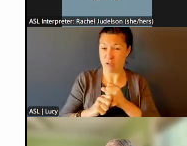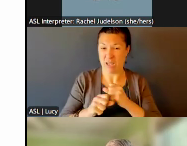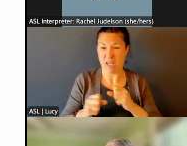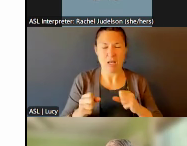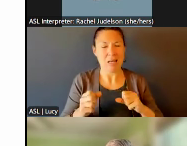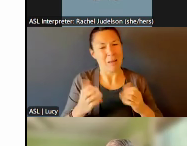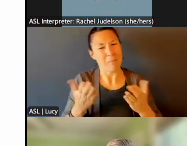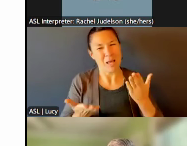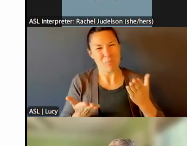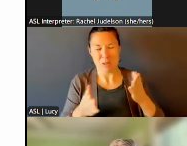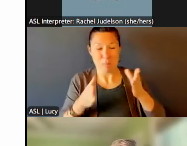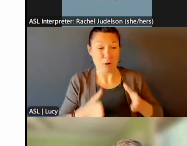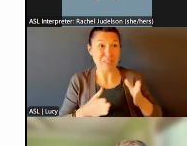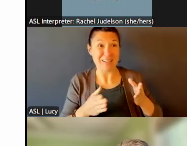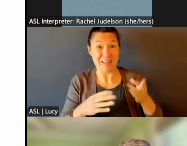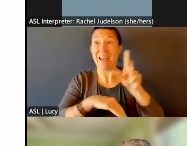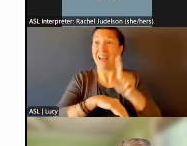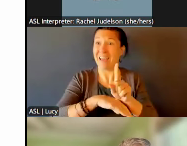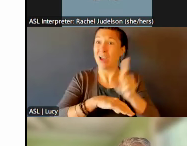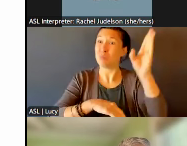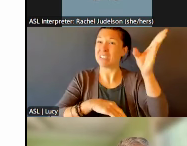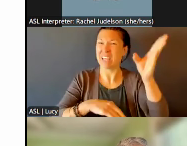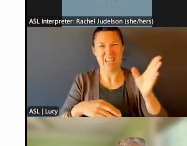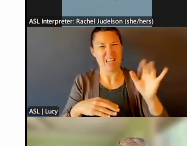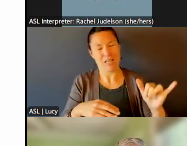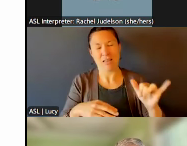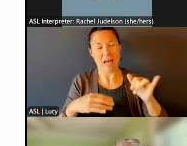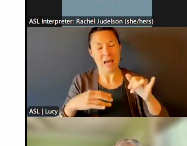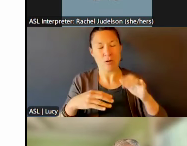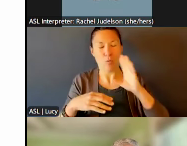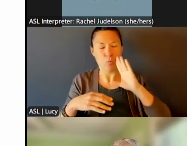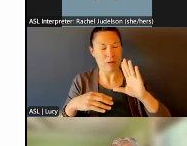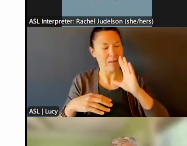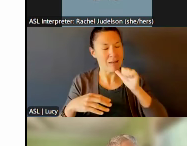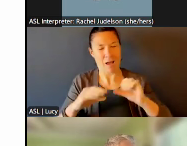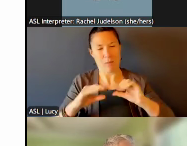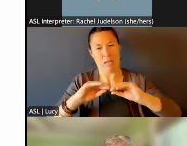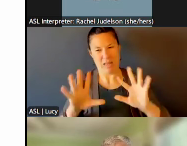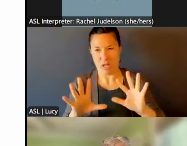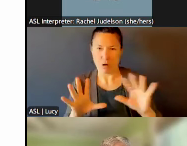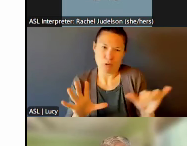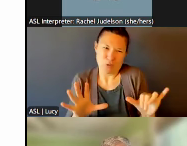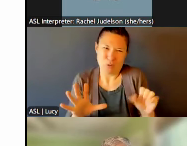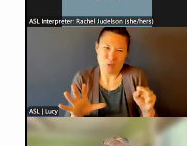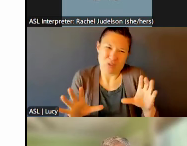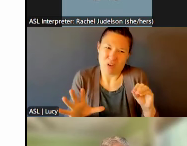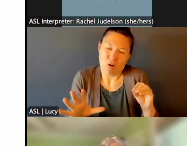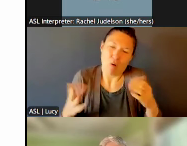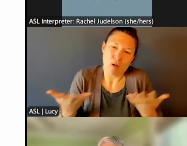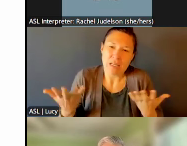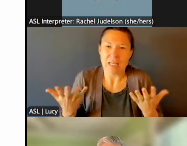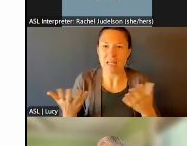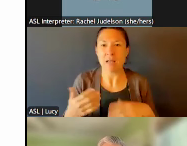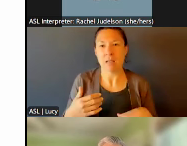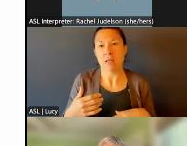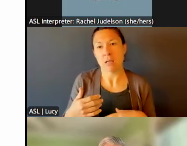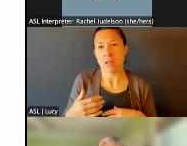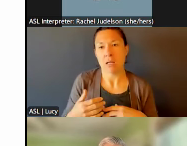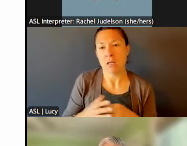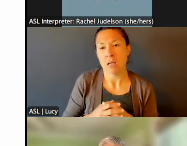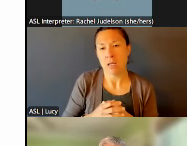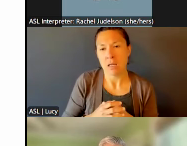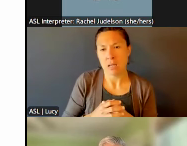clear. So clarity of presentation is an important factor. And that's sort of a global assessment,